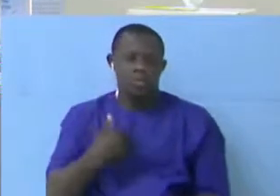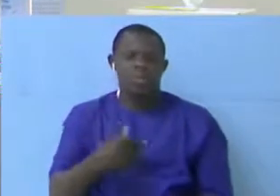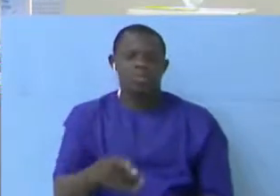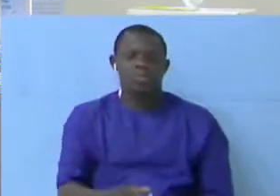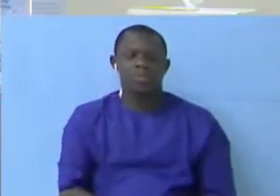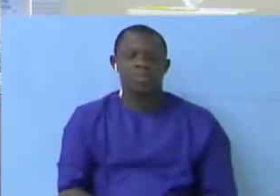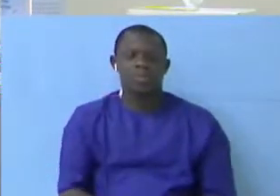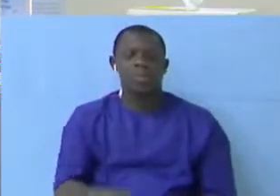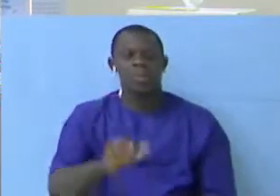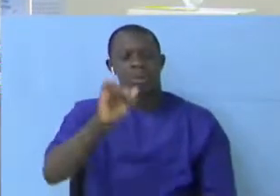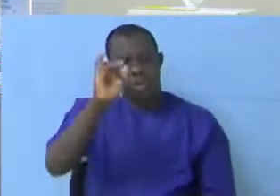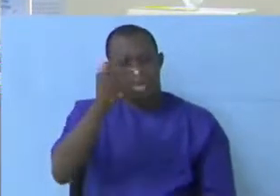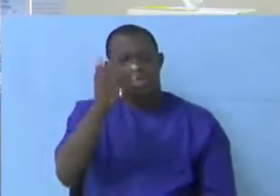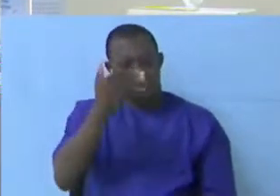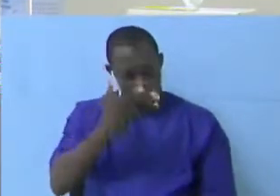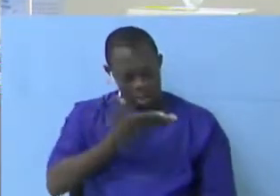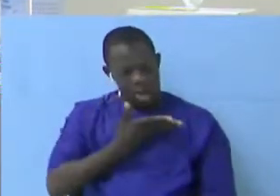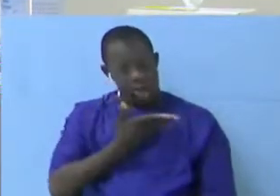Yes, they had escort. I